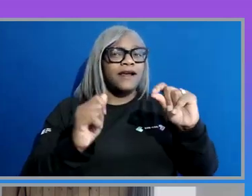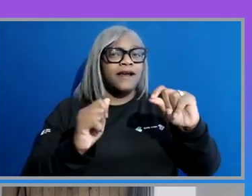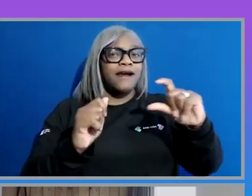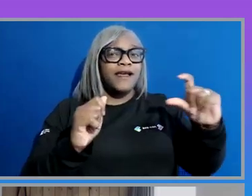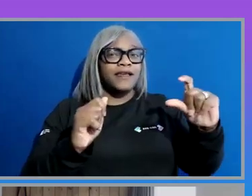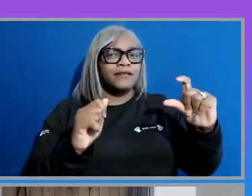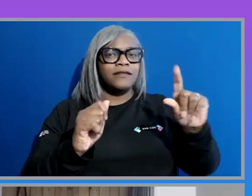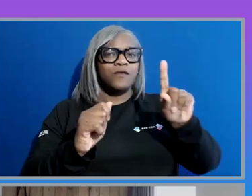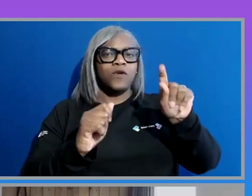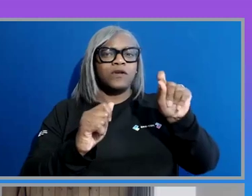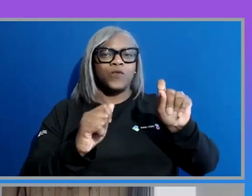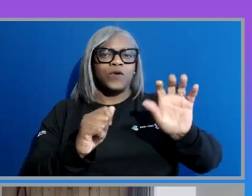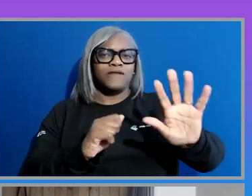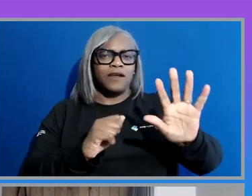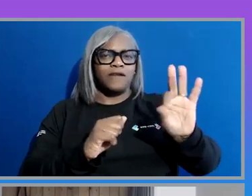size.